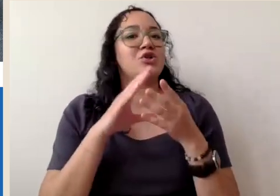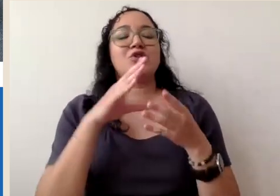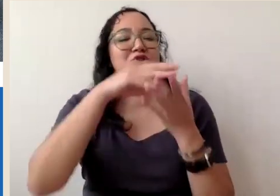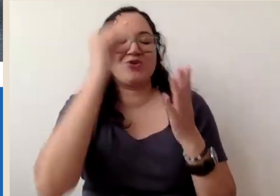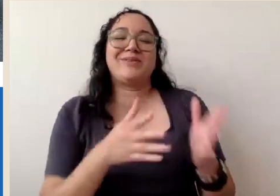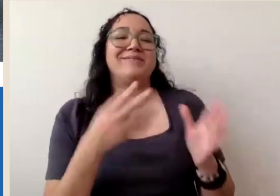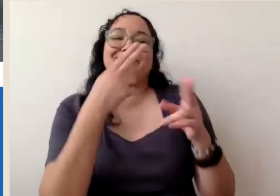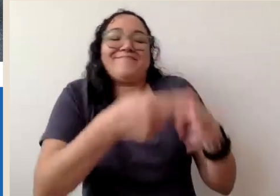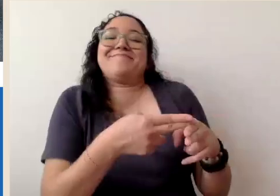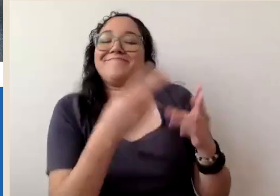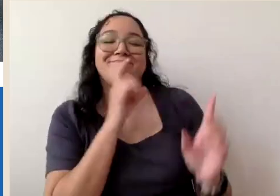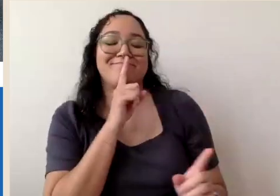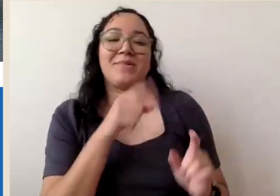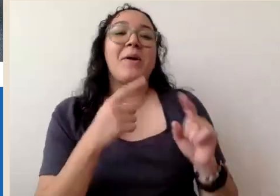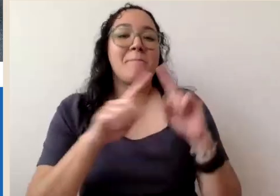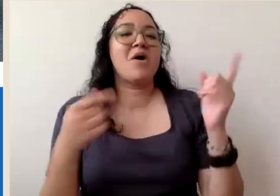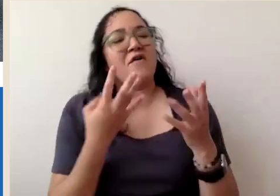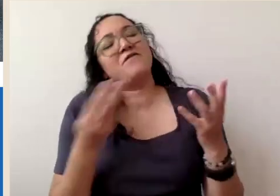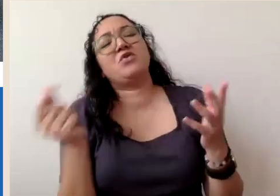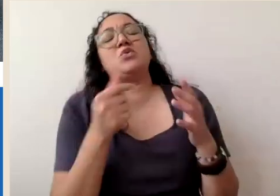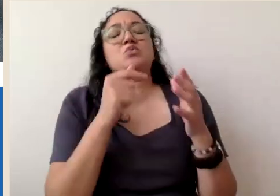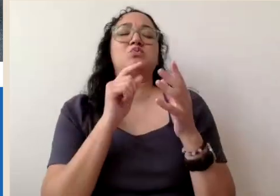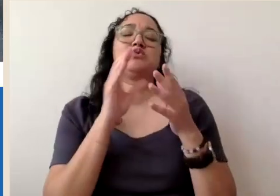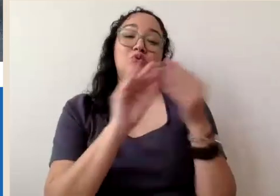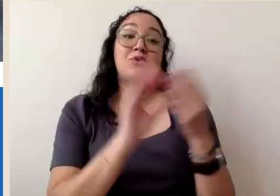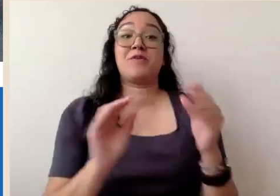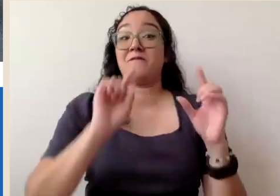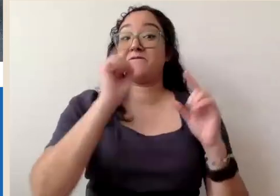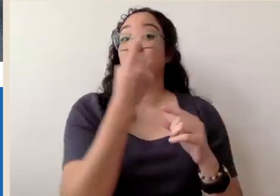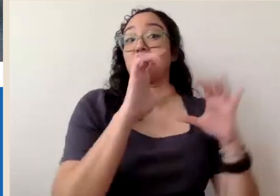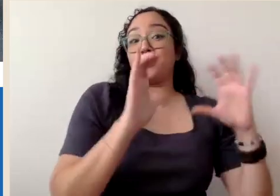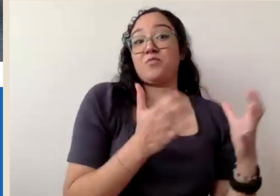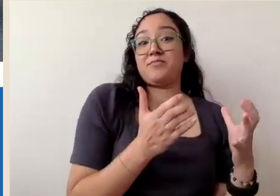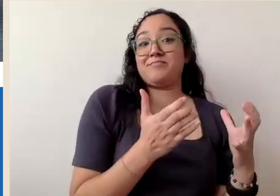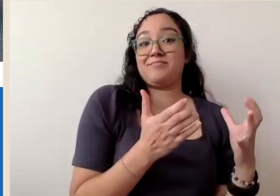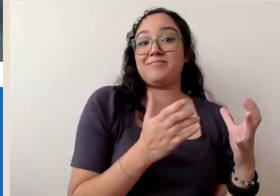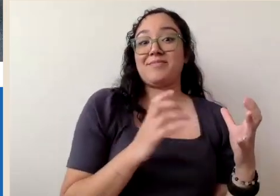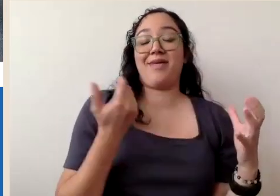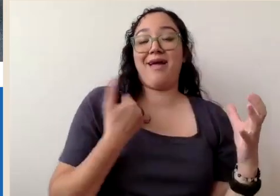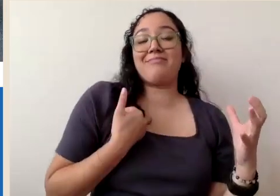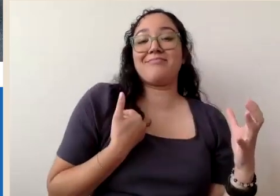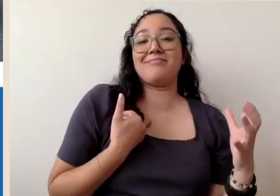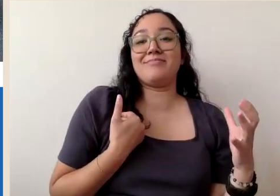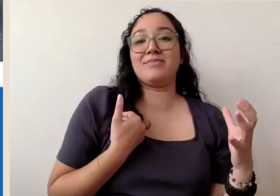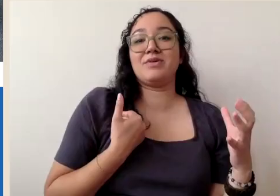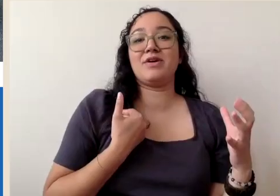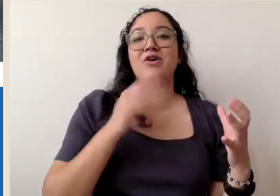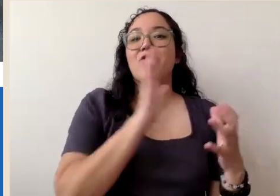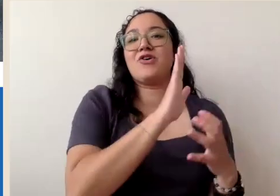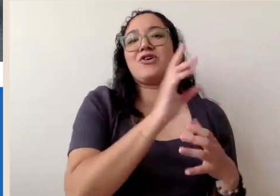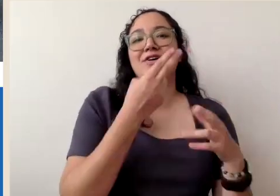just want to come through a couple stories. One of our first group, the very first group that I had, her name was